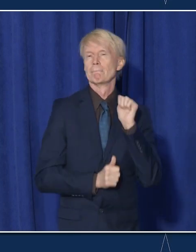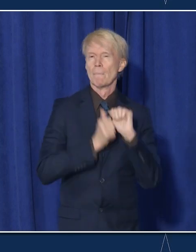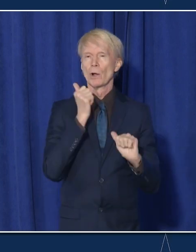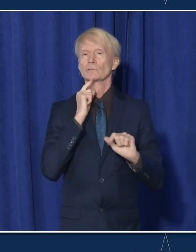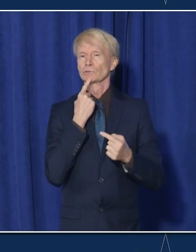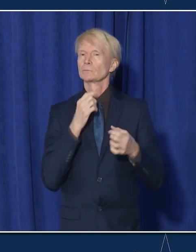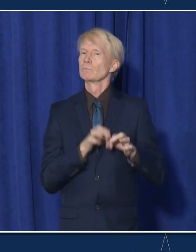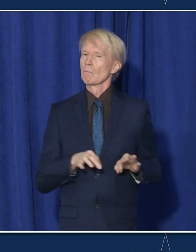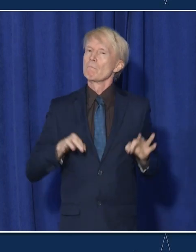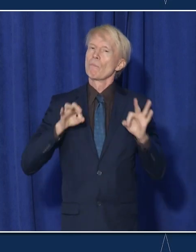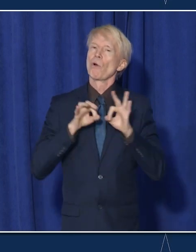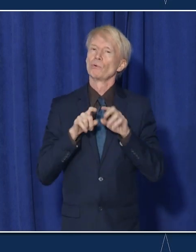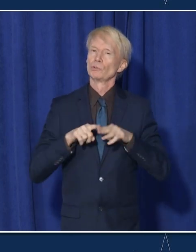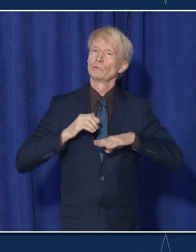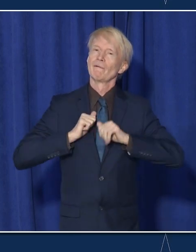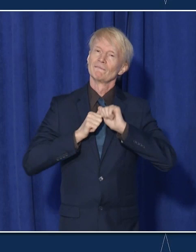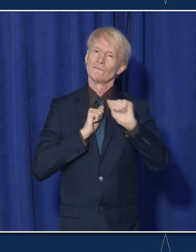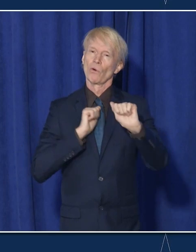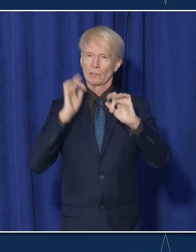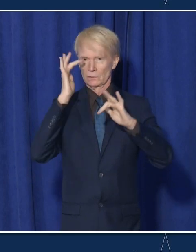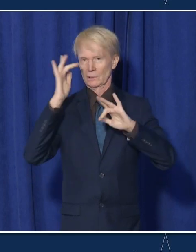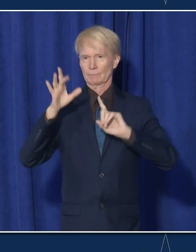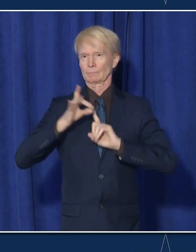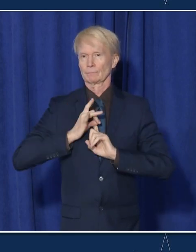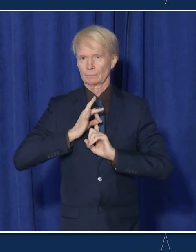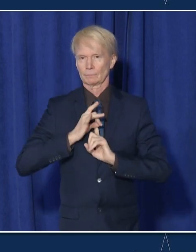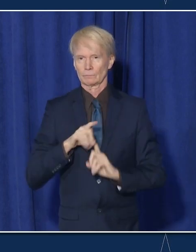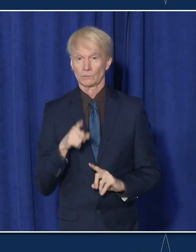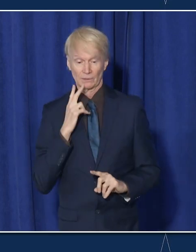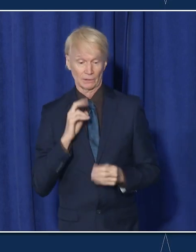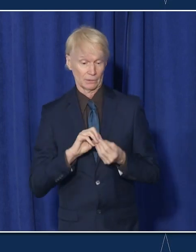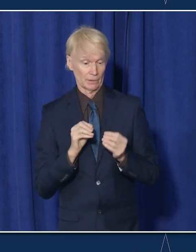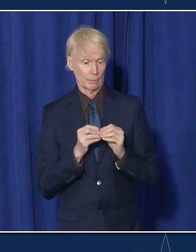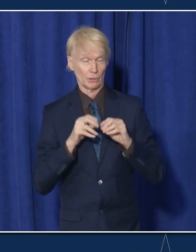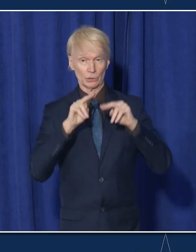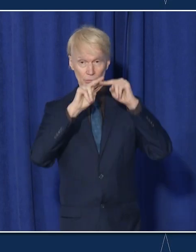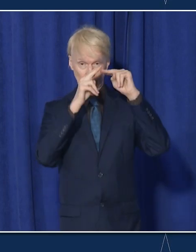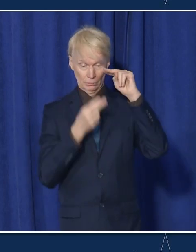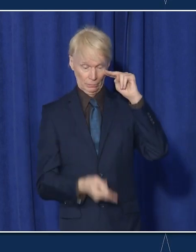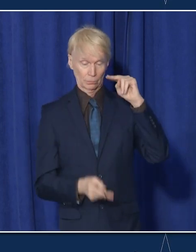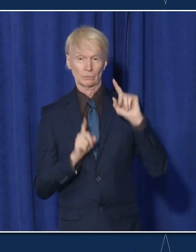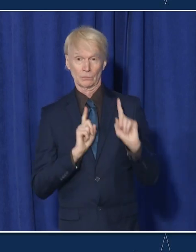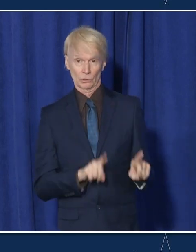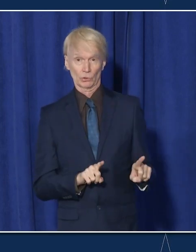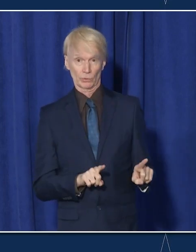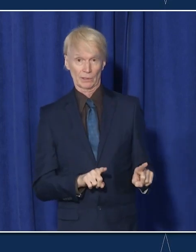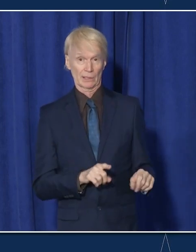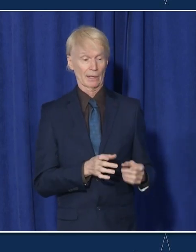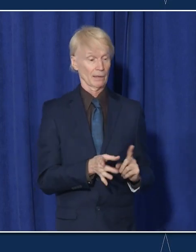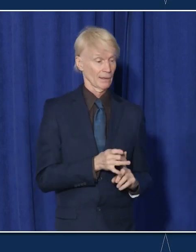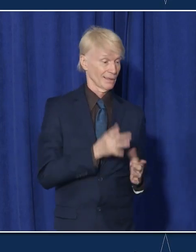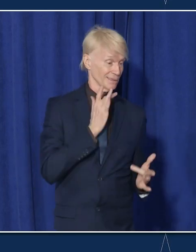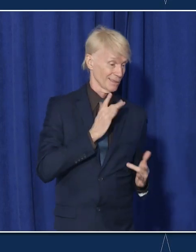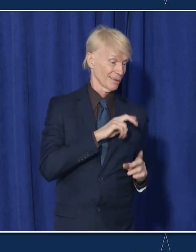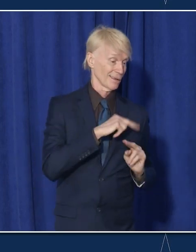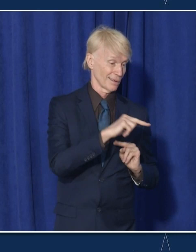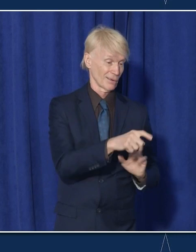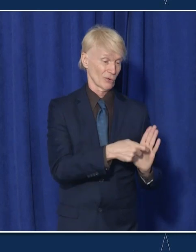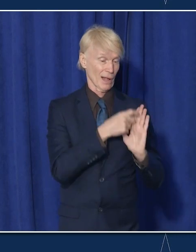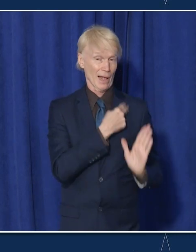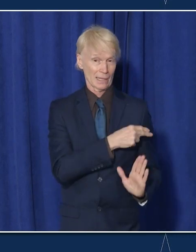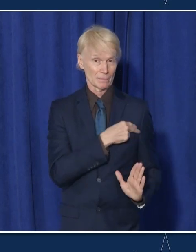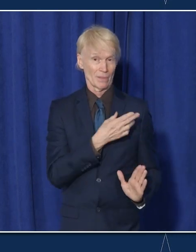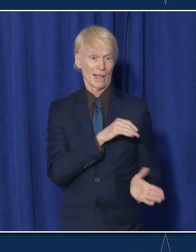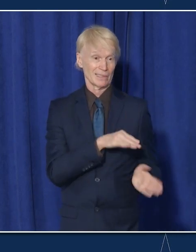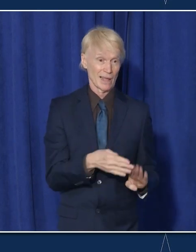of preventing severe illness. You know, you see this huge drop in hospitalizations and deaths after those first 2